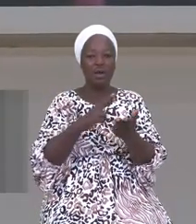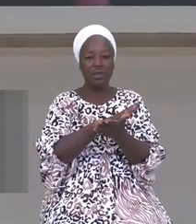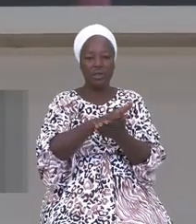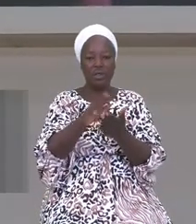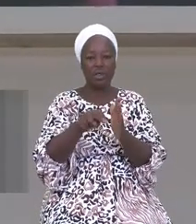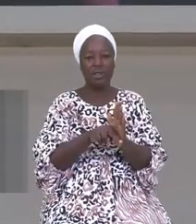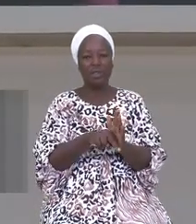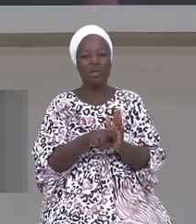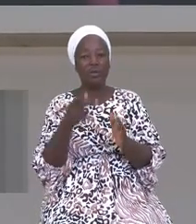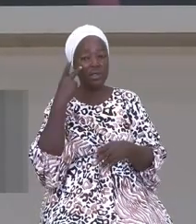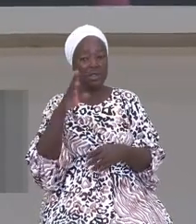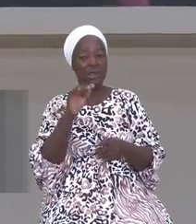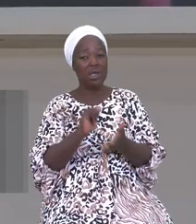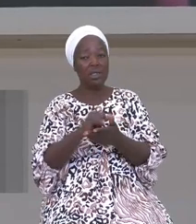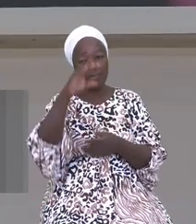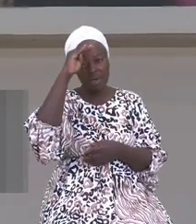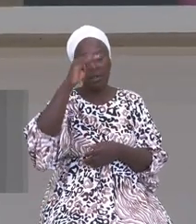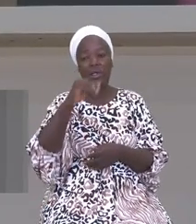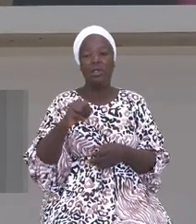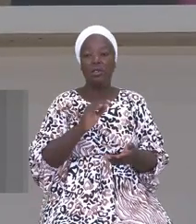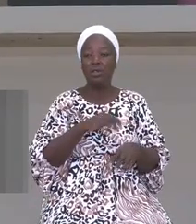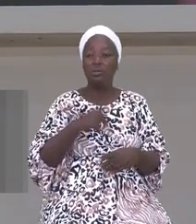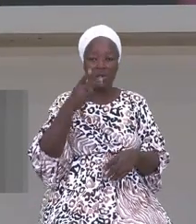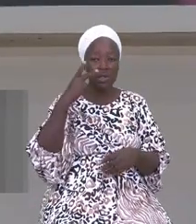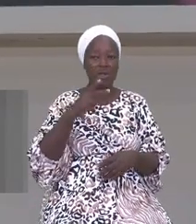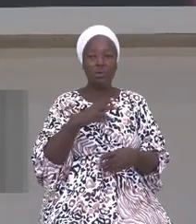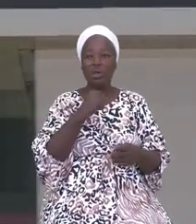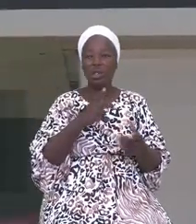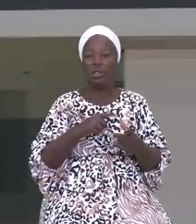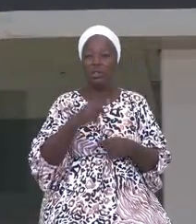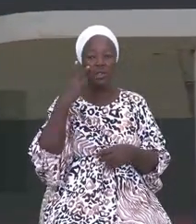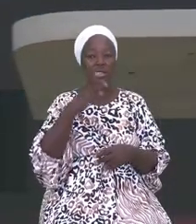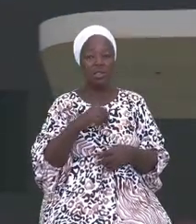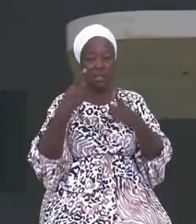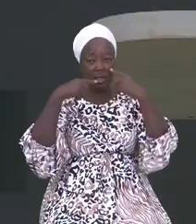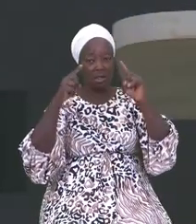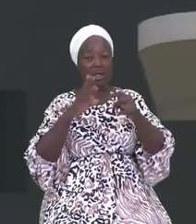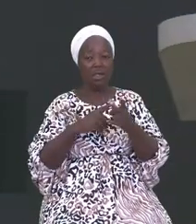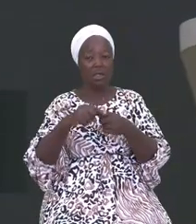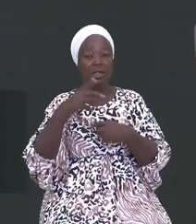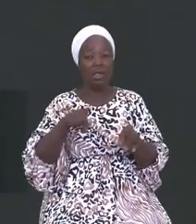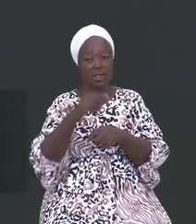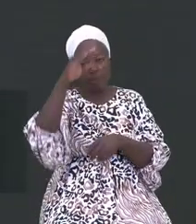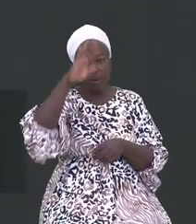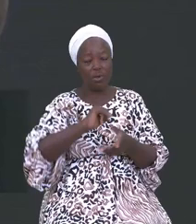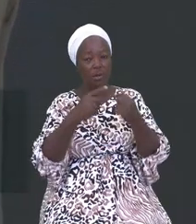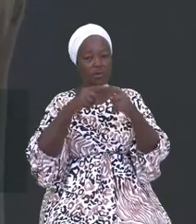self-righteousness. We've seen the man, and we've seen his declaration as he ran and he came to Christ and said, good master, what good